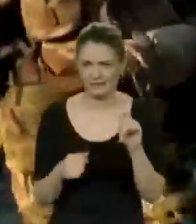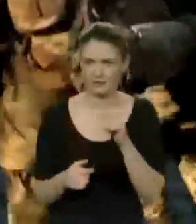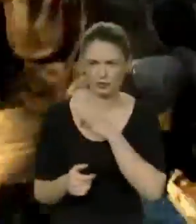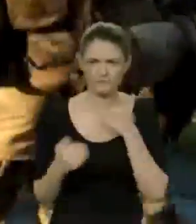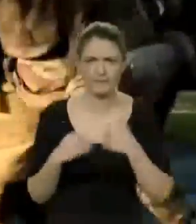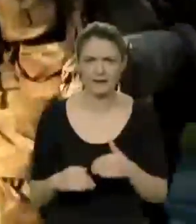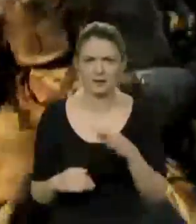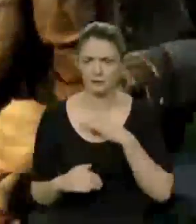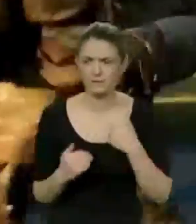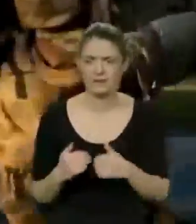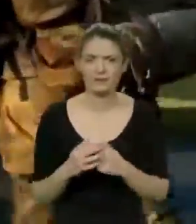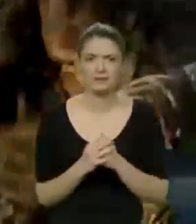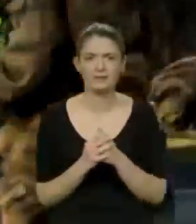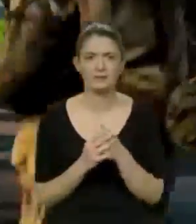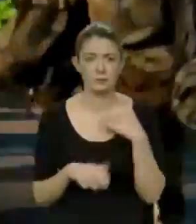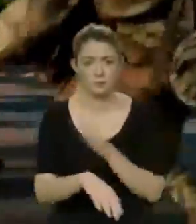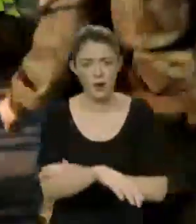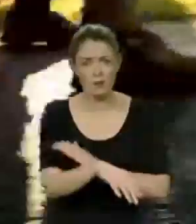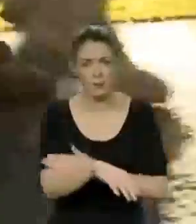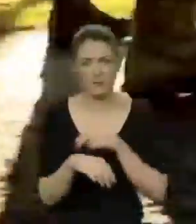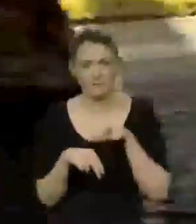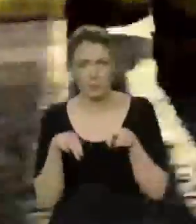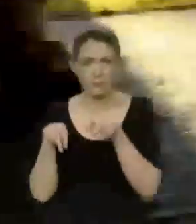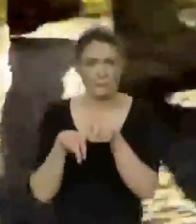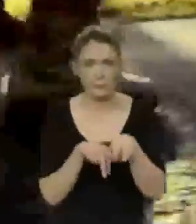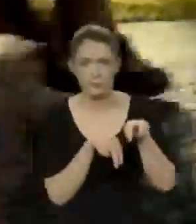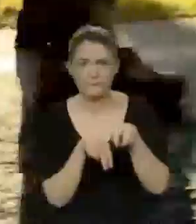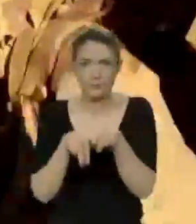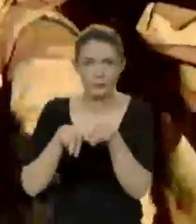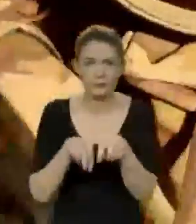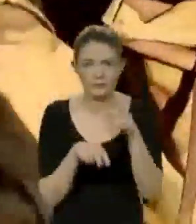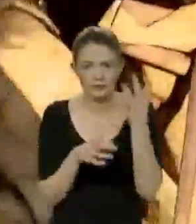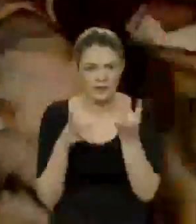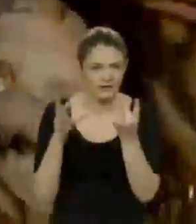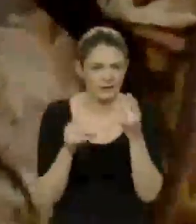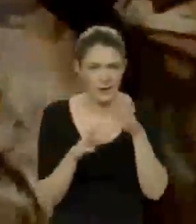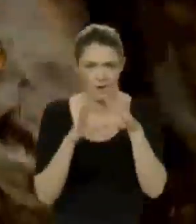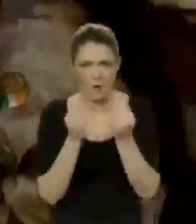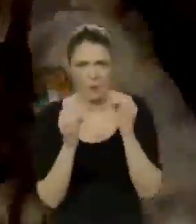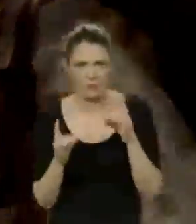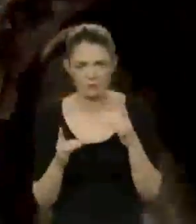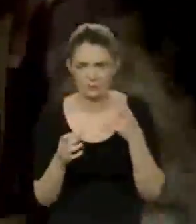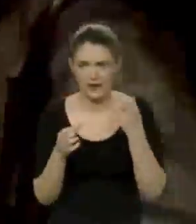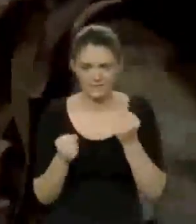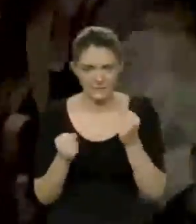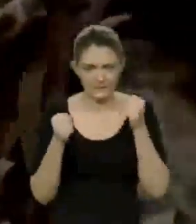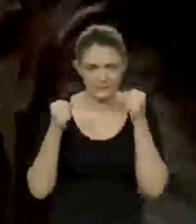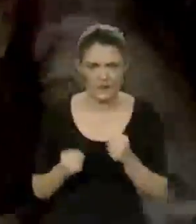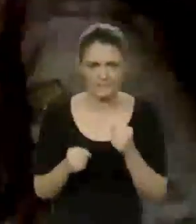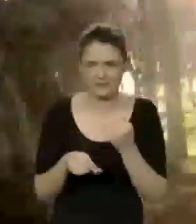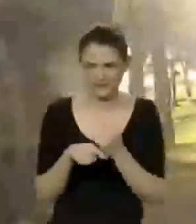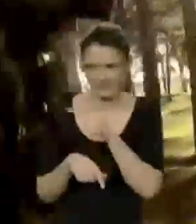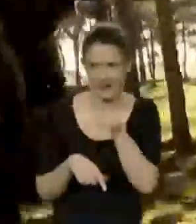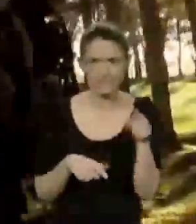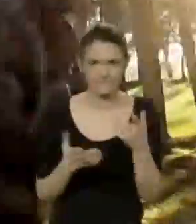As we were walking along, I was moving up and down the ranks, checking on the recruits that they were okay, and you could see the determination in them to finish